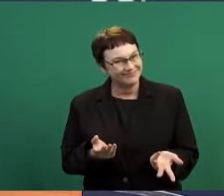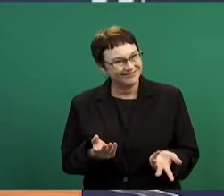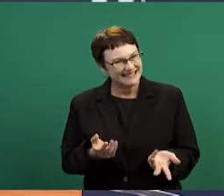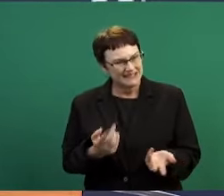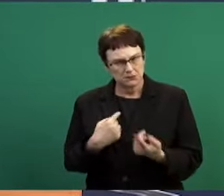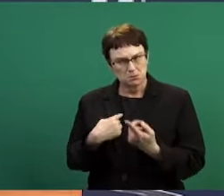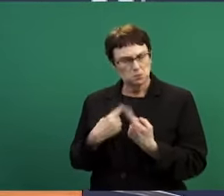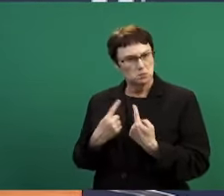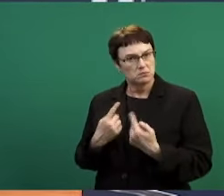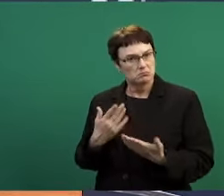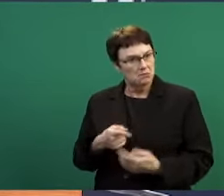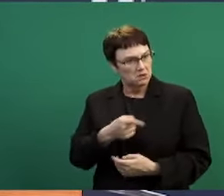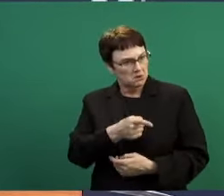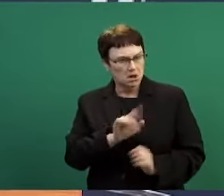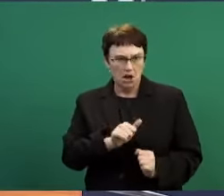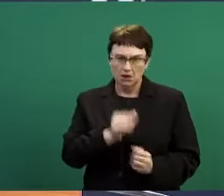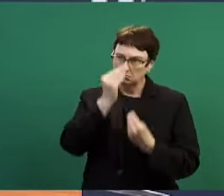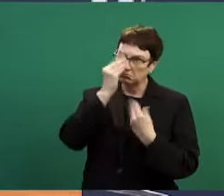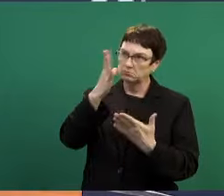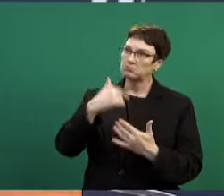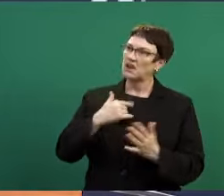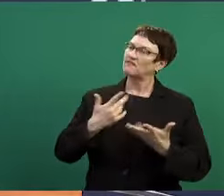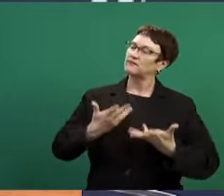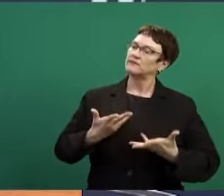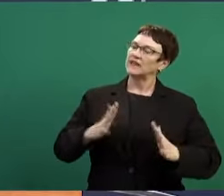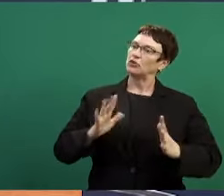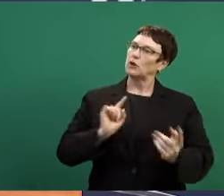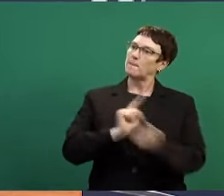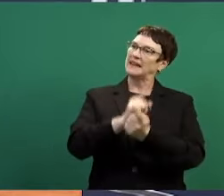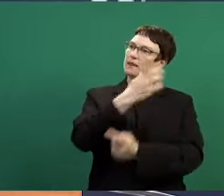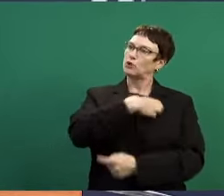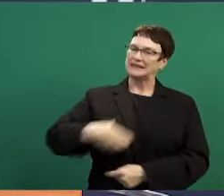met the president, but he will not give you the content of what they discussed.